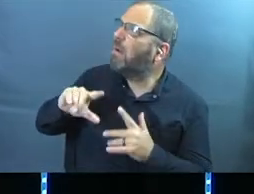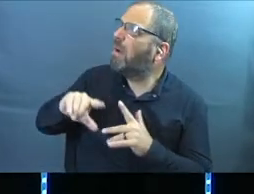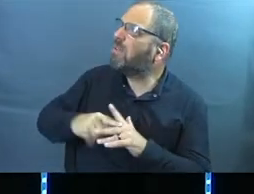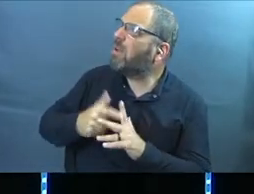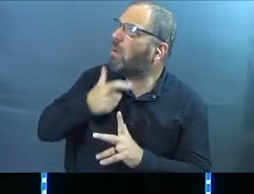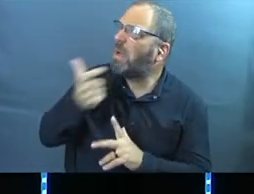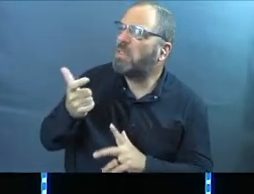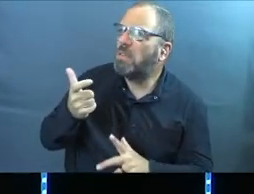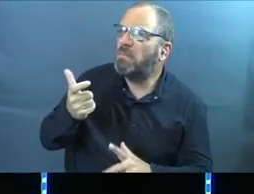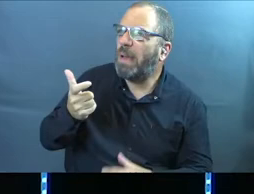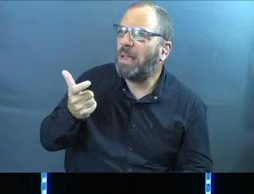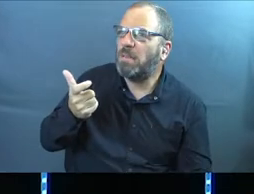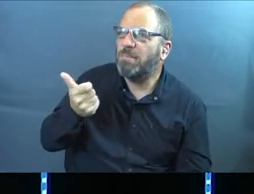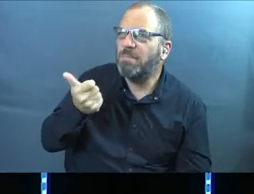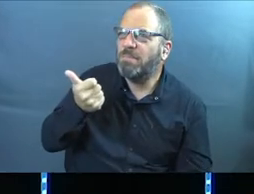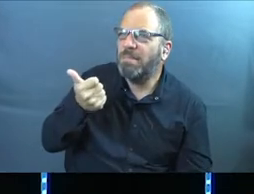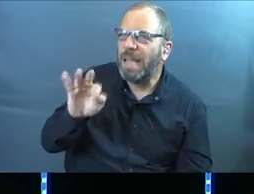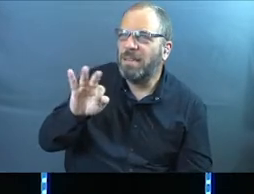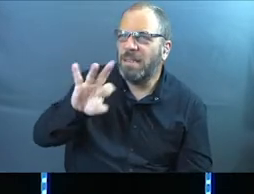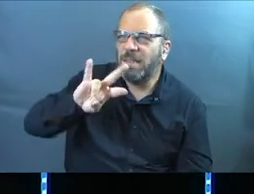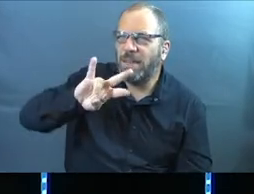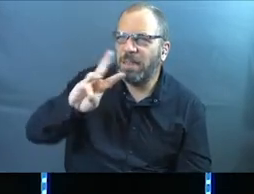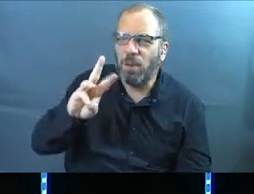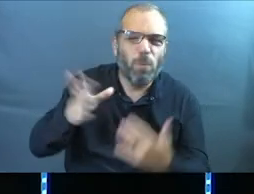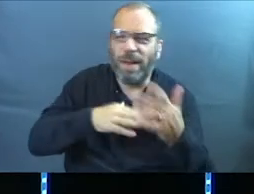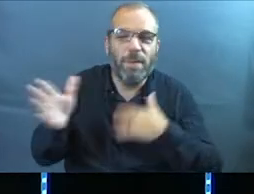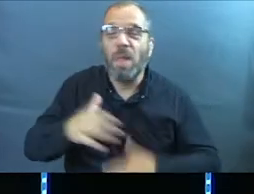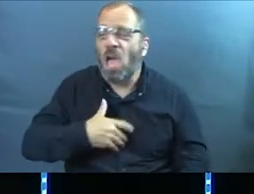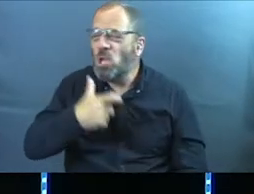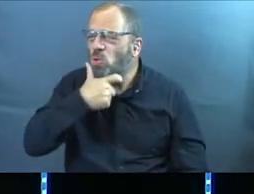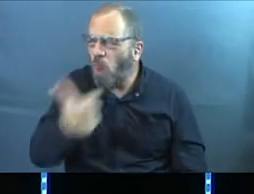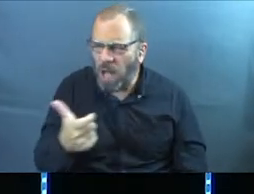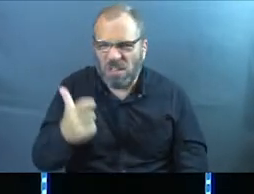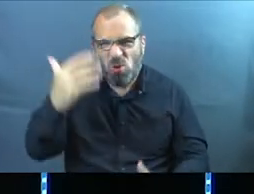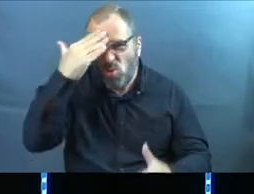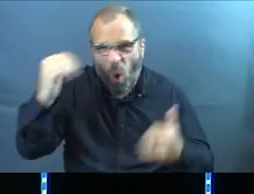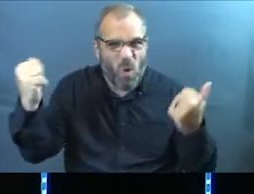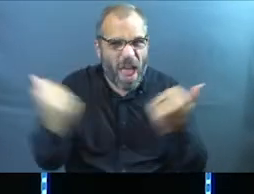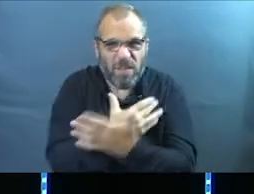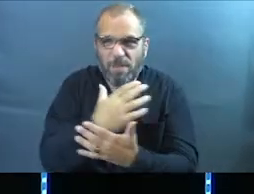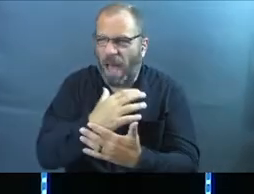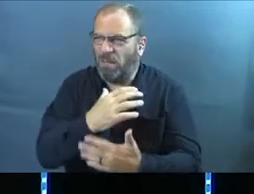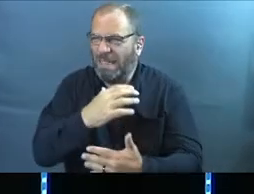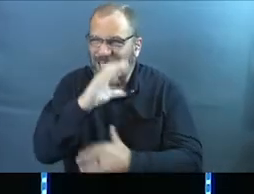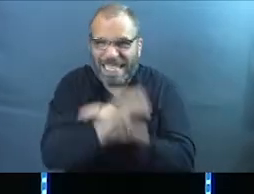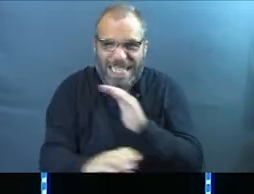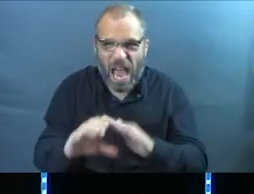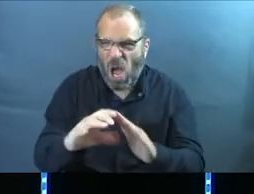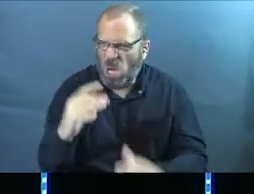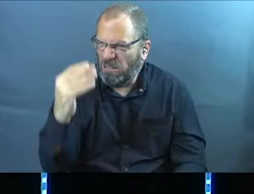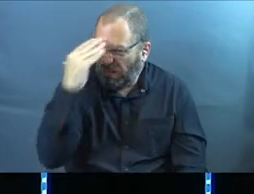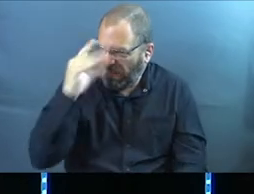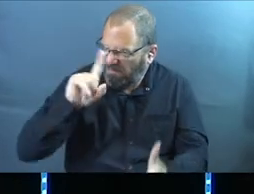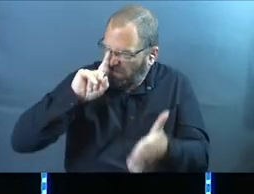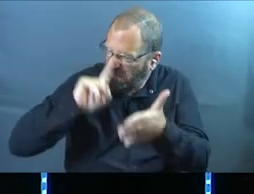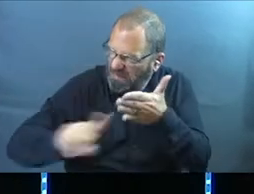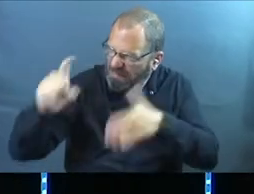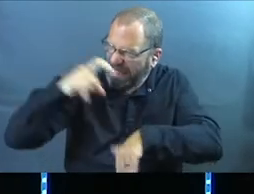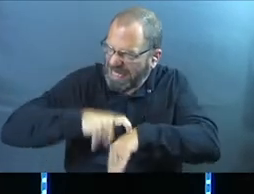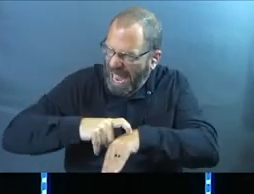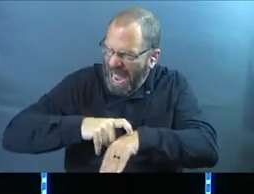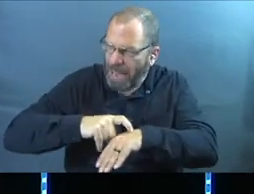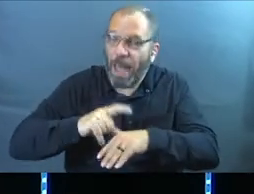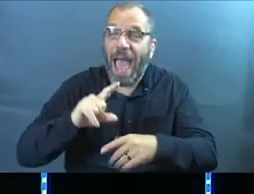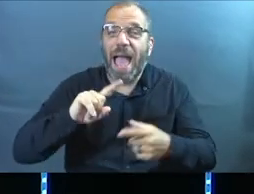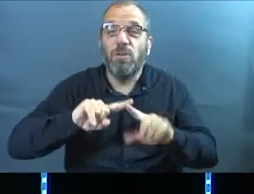watching this show, right? And you've watched it all, and you know everything, all about the characters, and you're super, super invested. And all of a sudden,